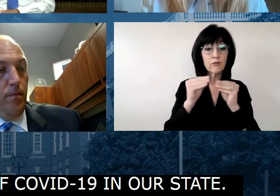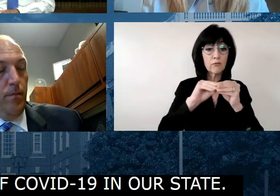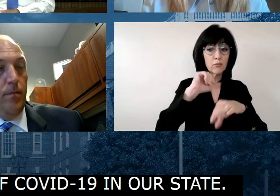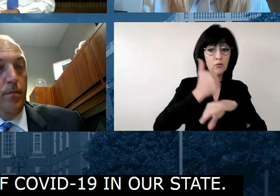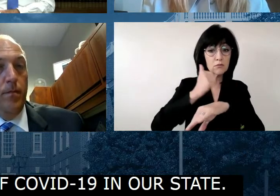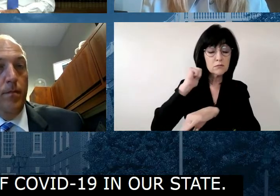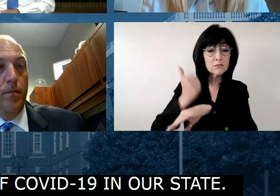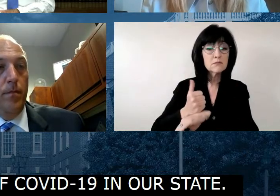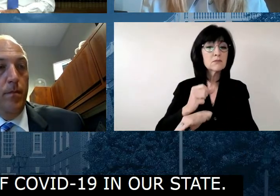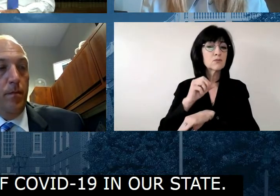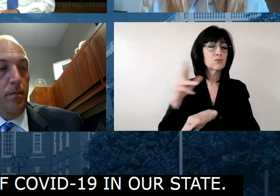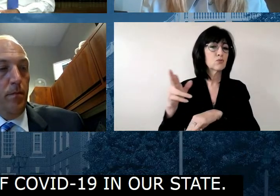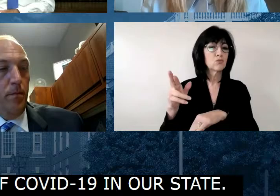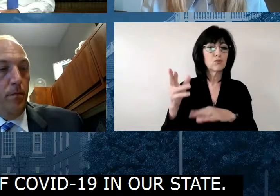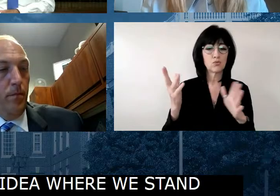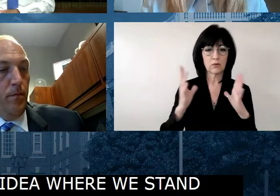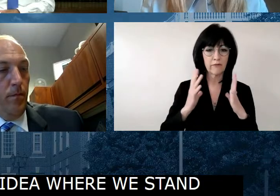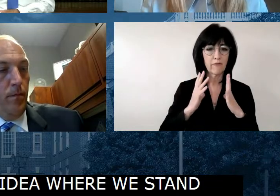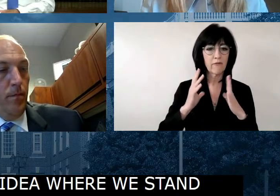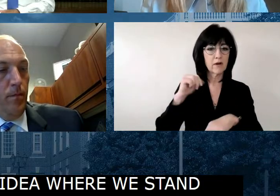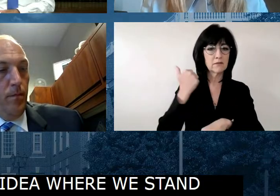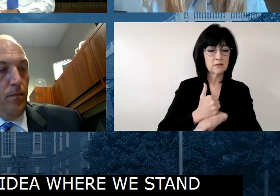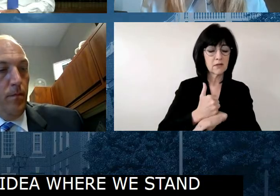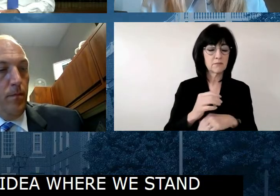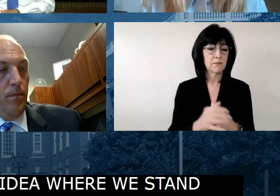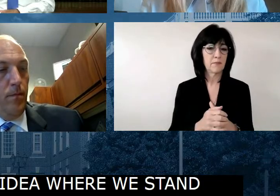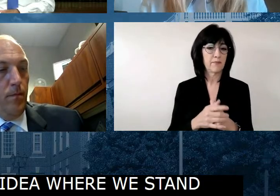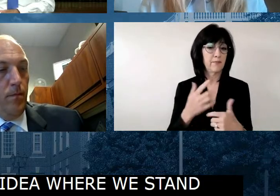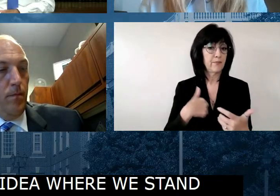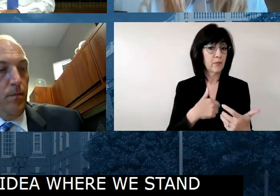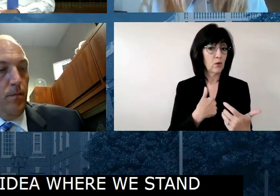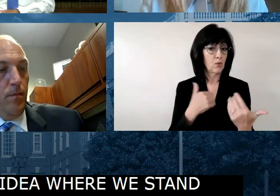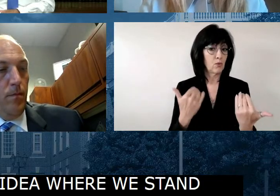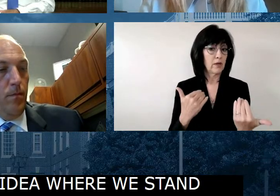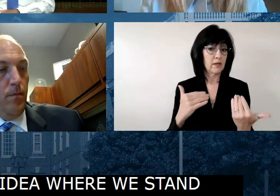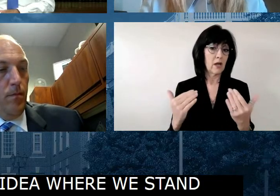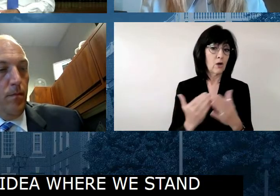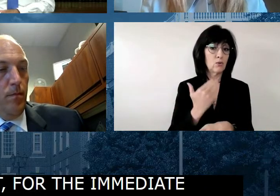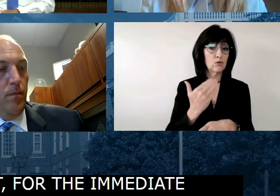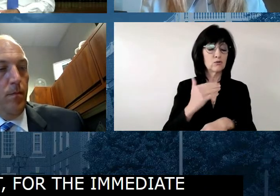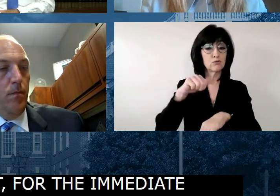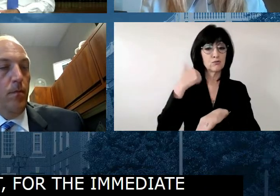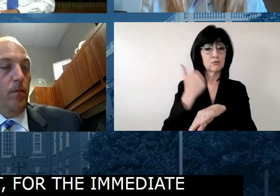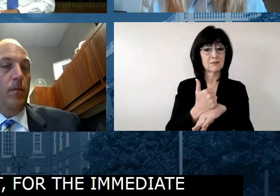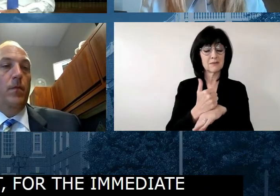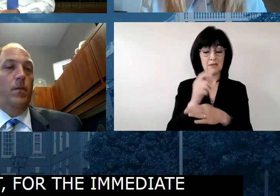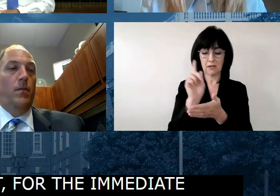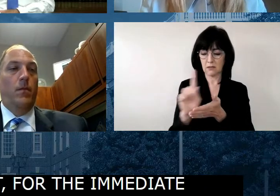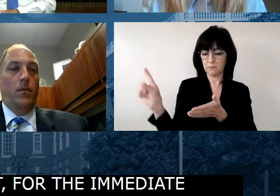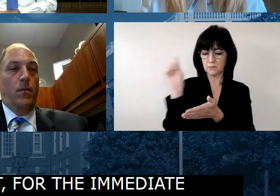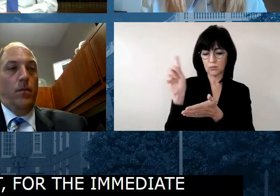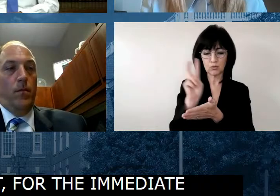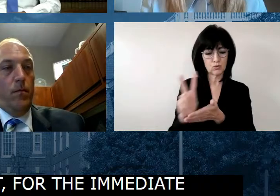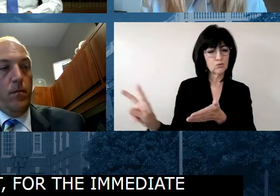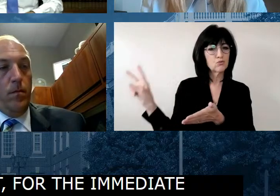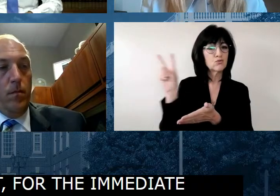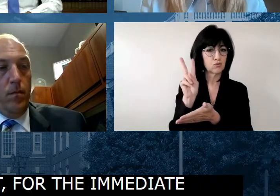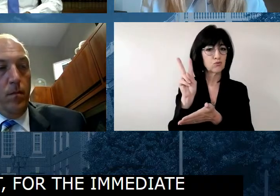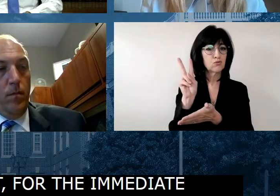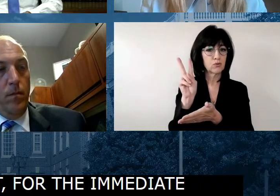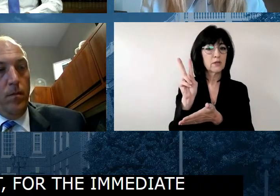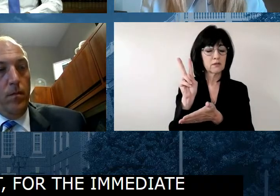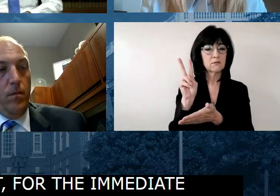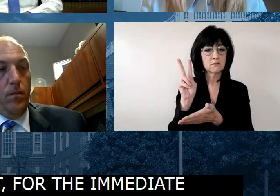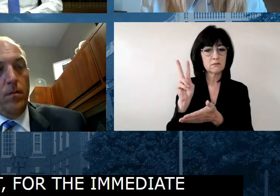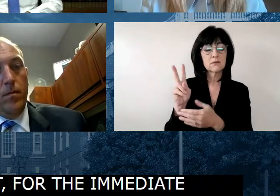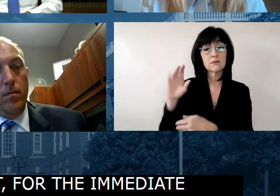the immediate future. We've reached a new stage, as I said, a week or so ago, 2 weeks ago, I guess, we received new